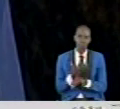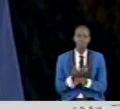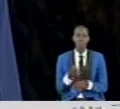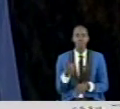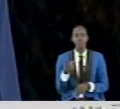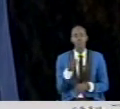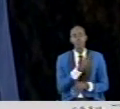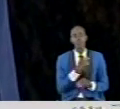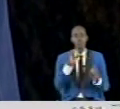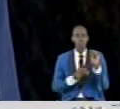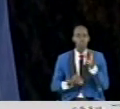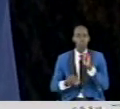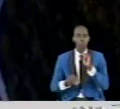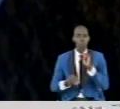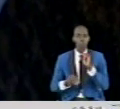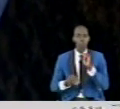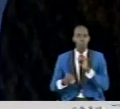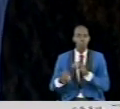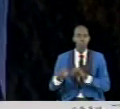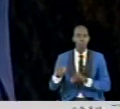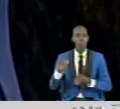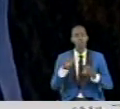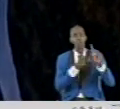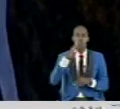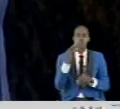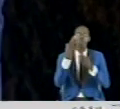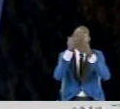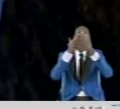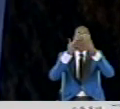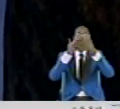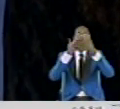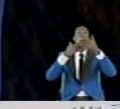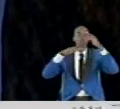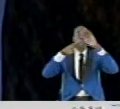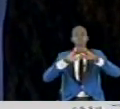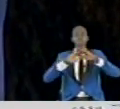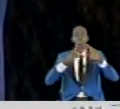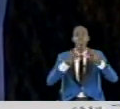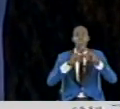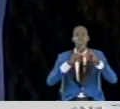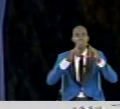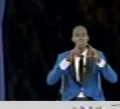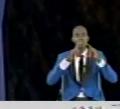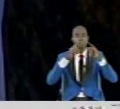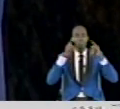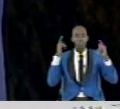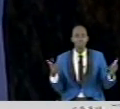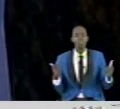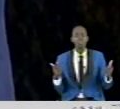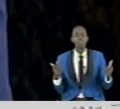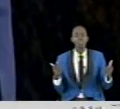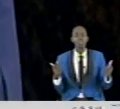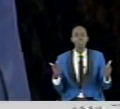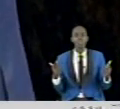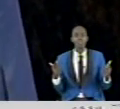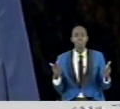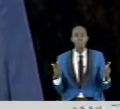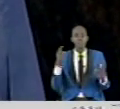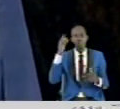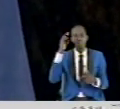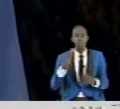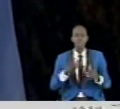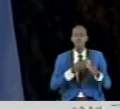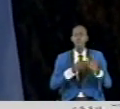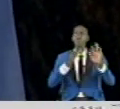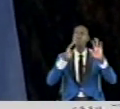God Of Heaven God Of Heaven the great and terrible gods that keep